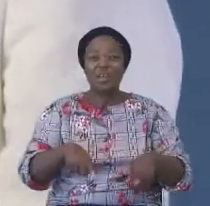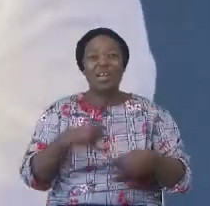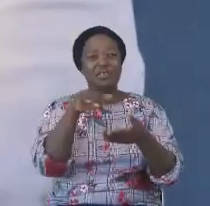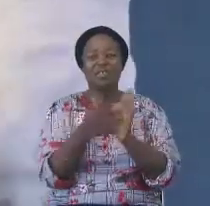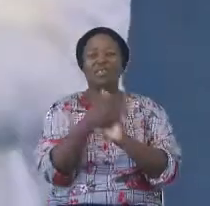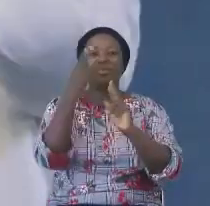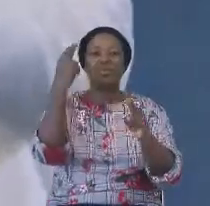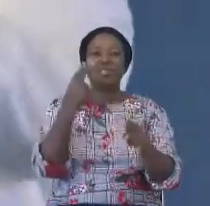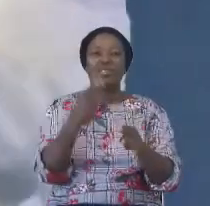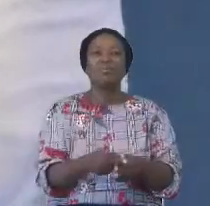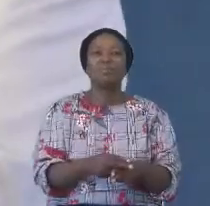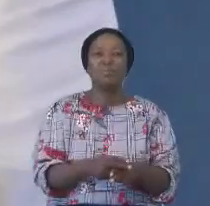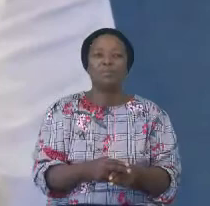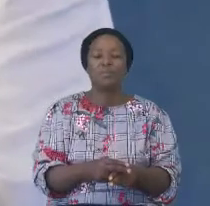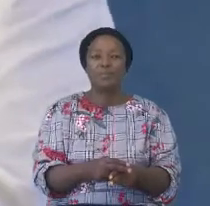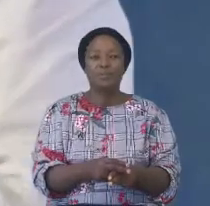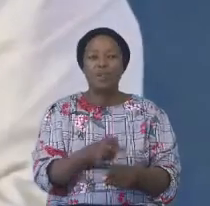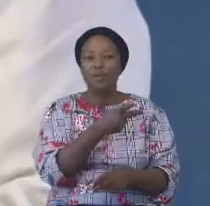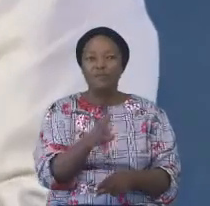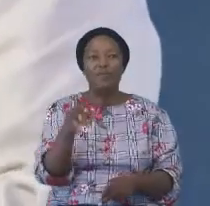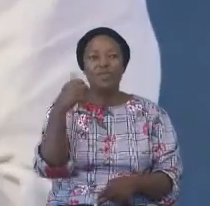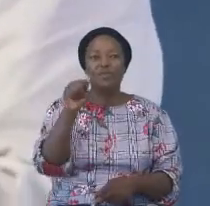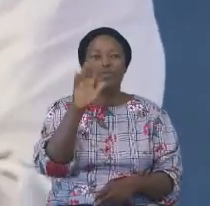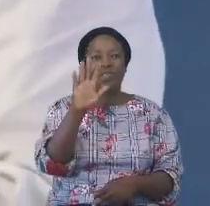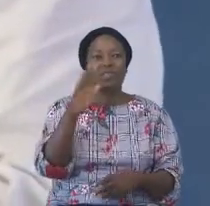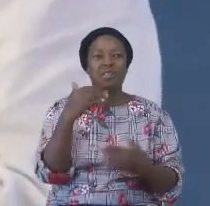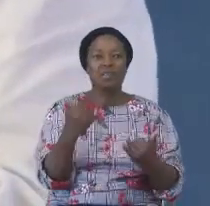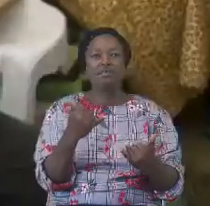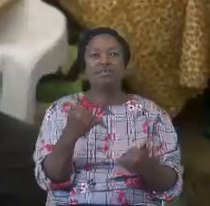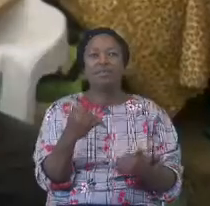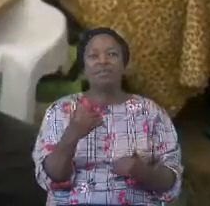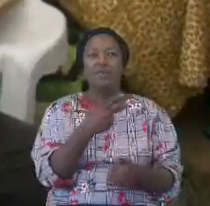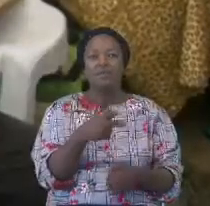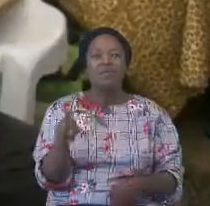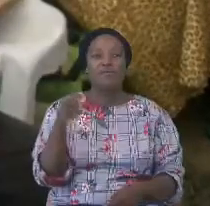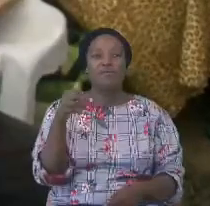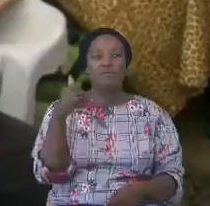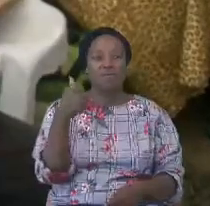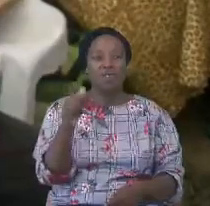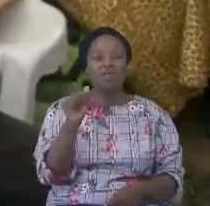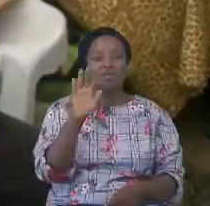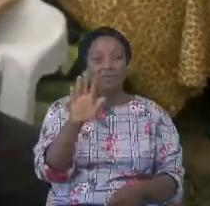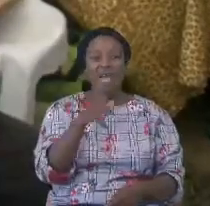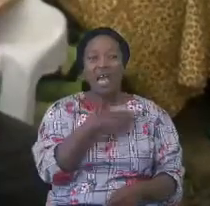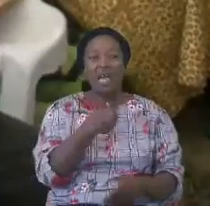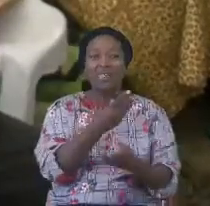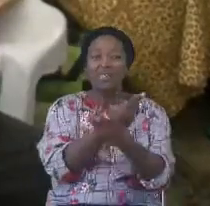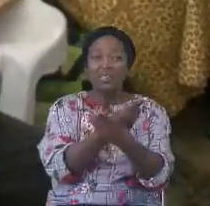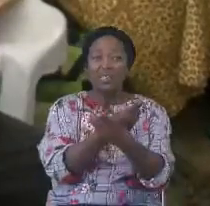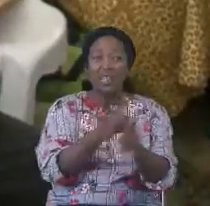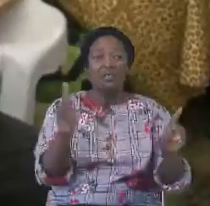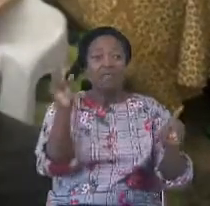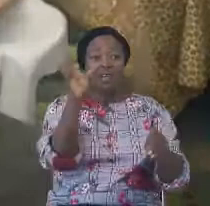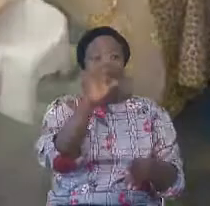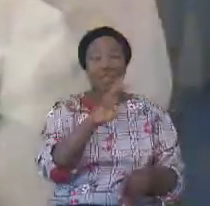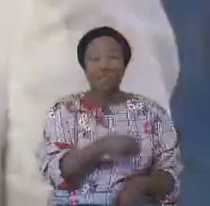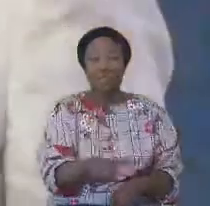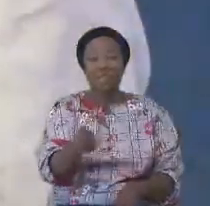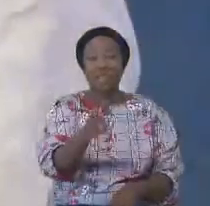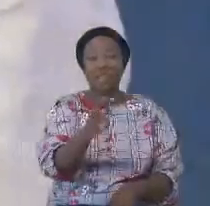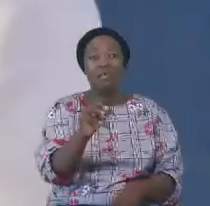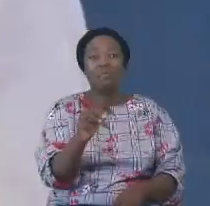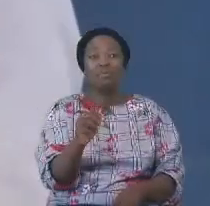them anytime in our lives in Jesus' name. Look at verse 15 there. In